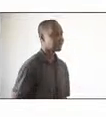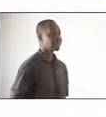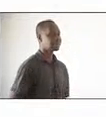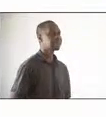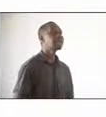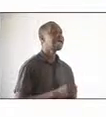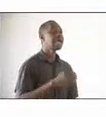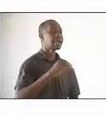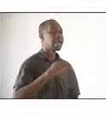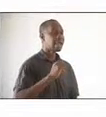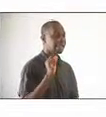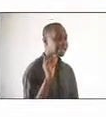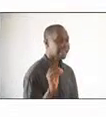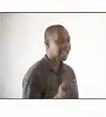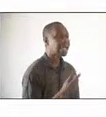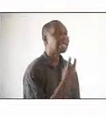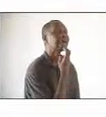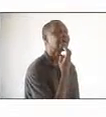dear cousin,